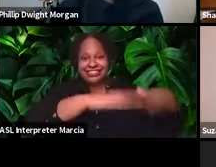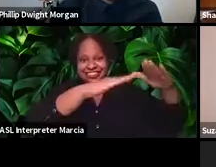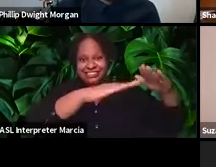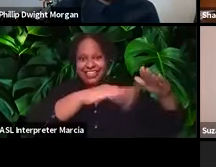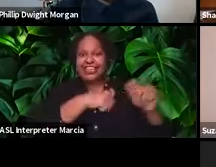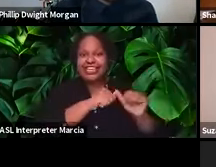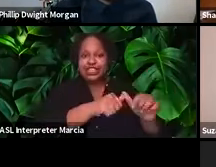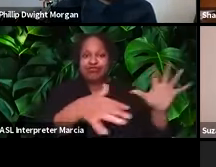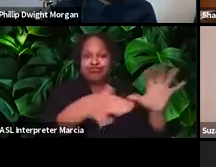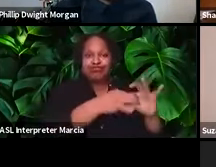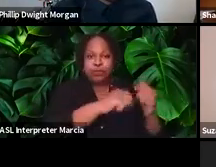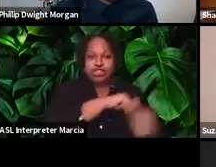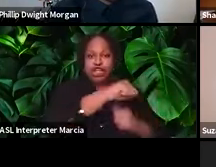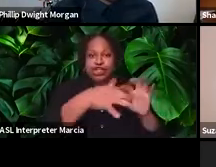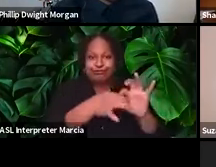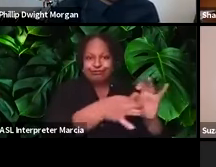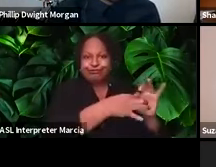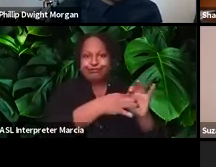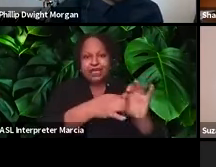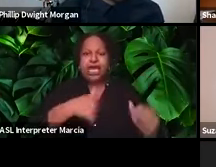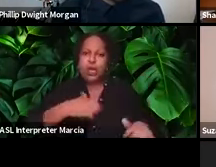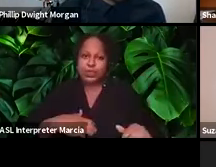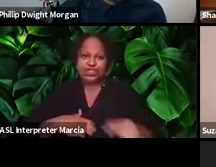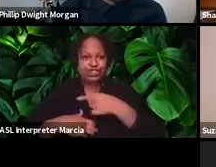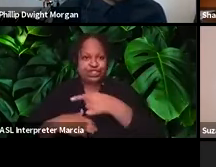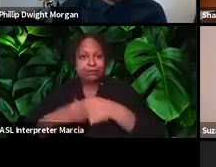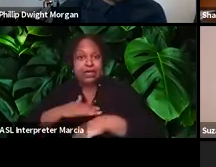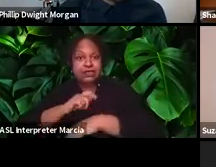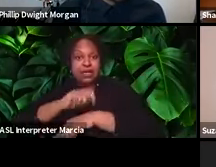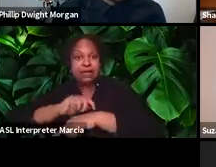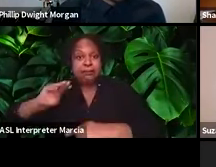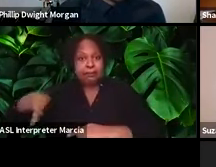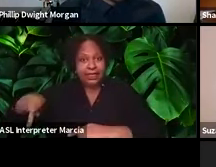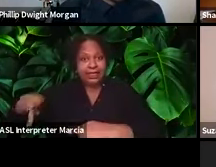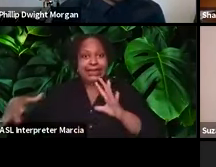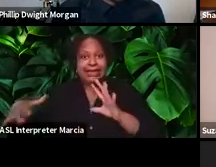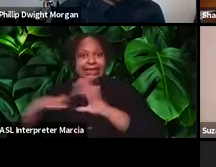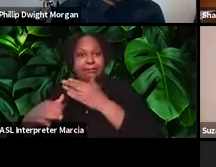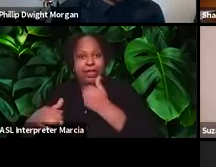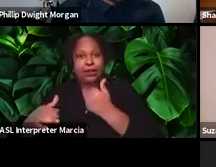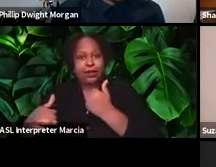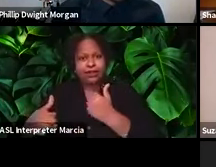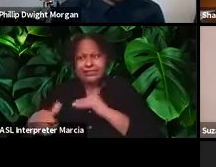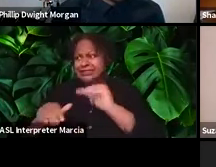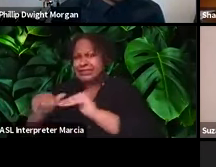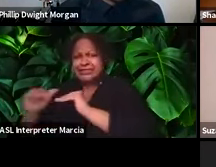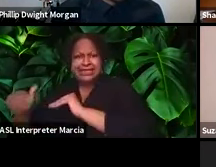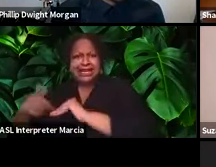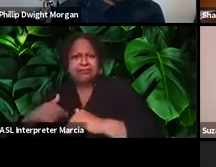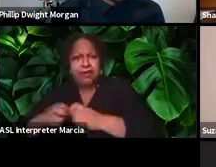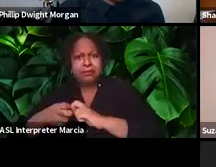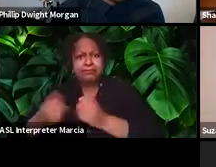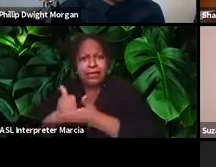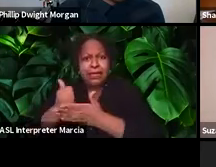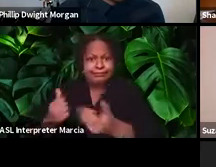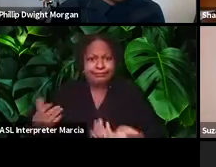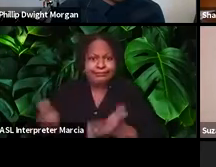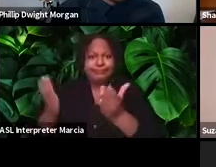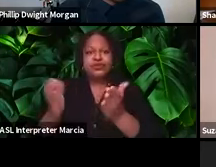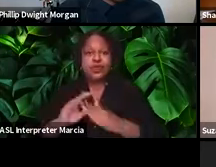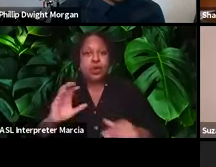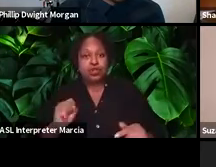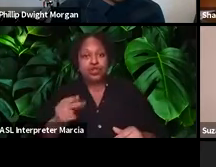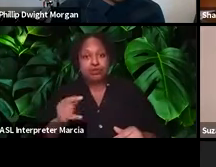connected. And I wish I did that better. I wish I connected with others and said, hey, I'm having a problem. So Sharmarke, call